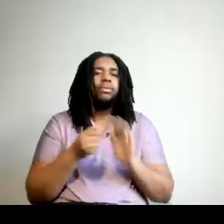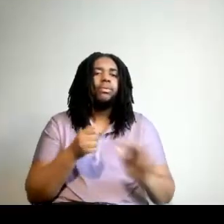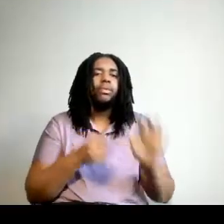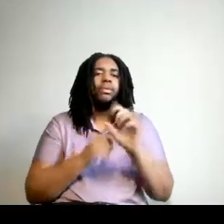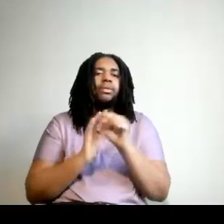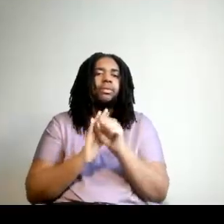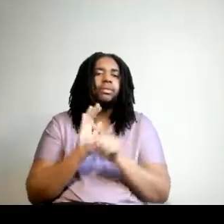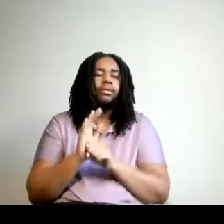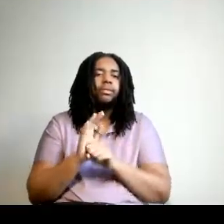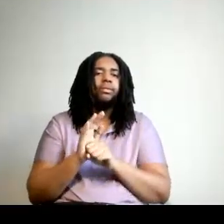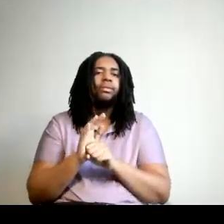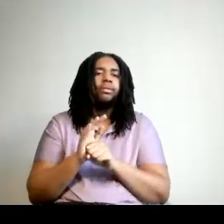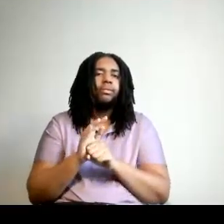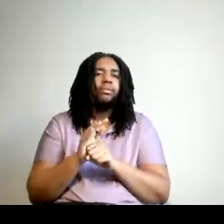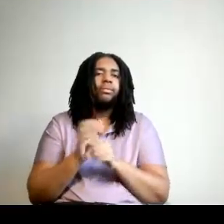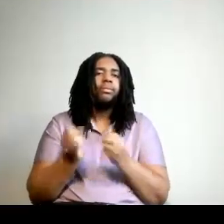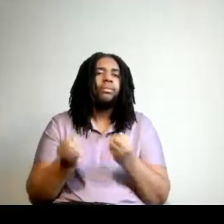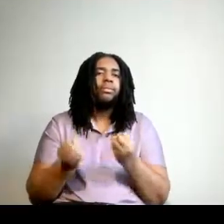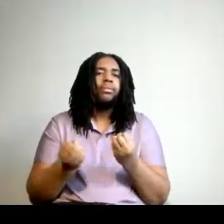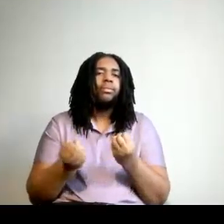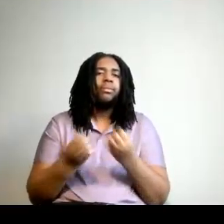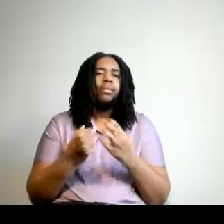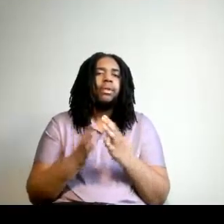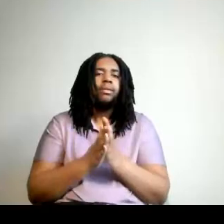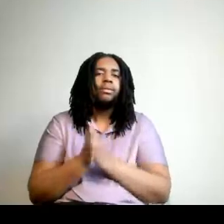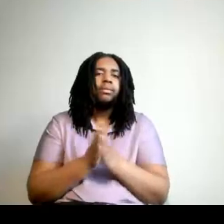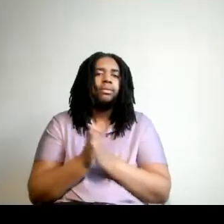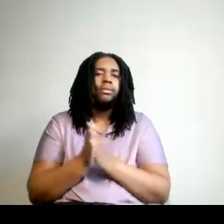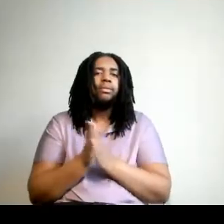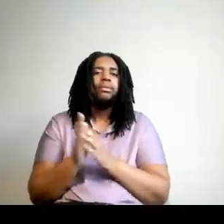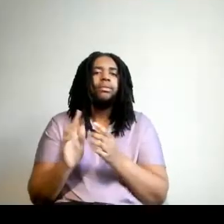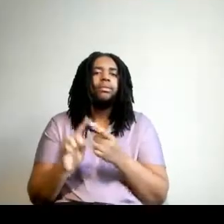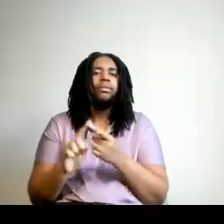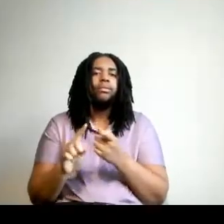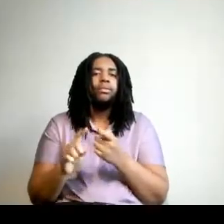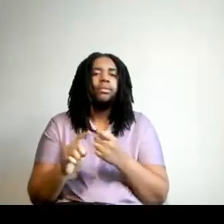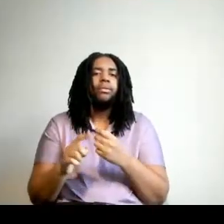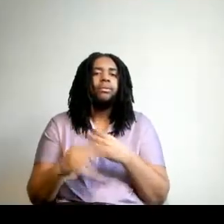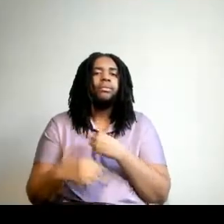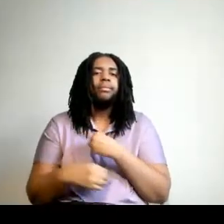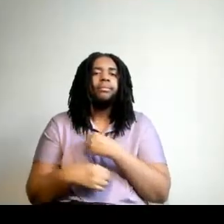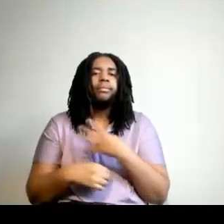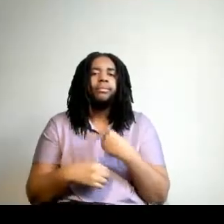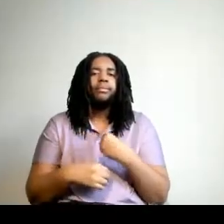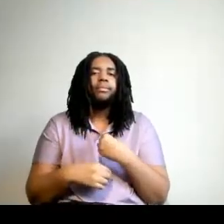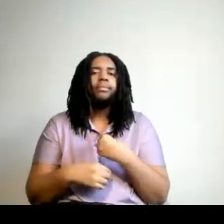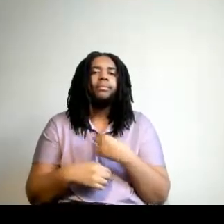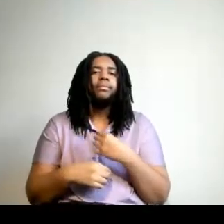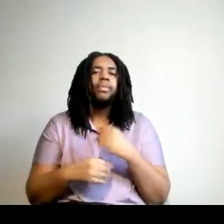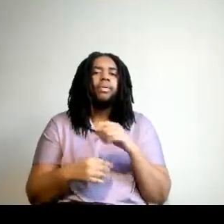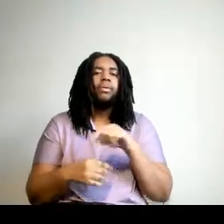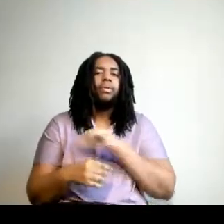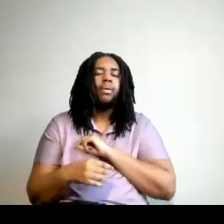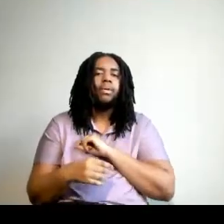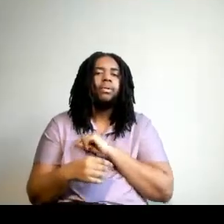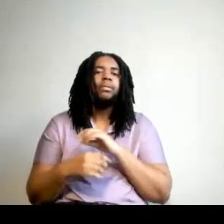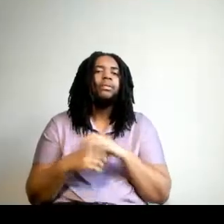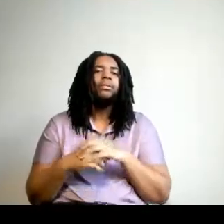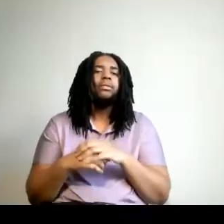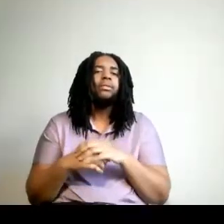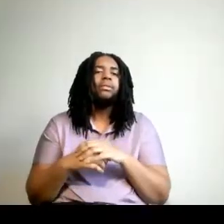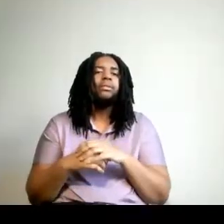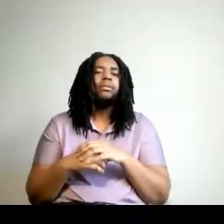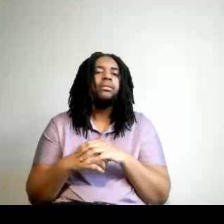and multiple initiatives ranging from mammographic quality approaches